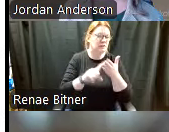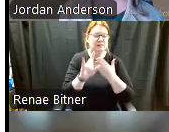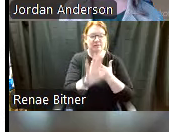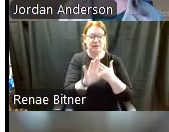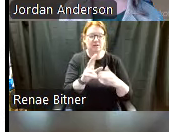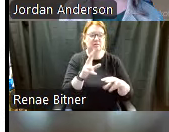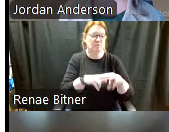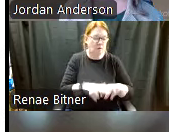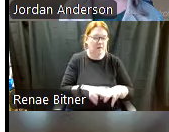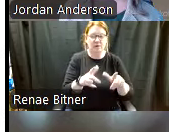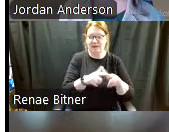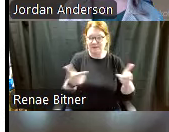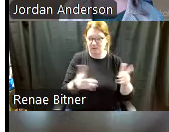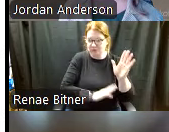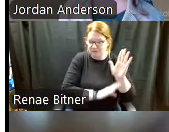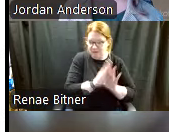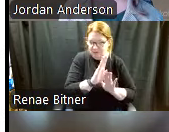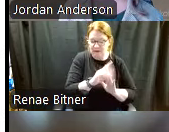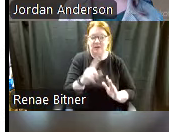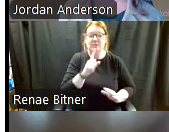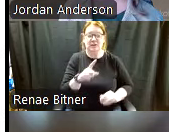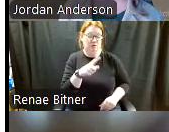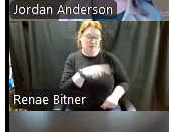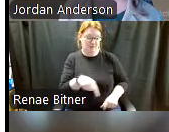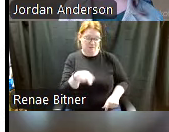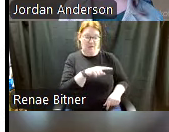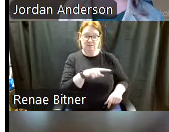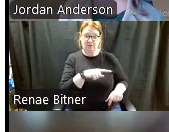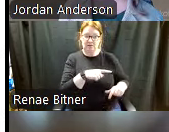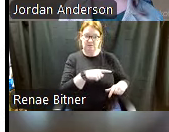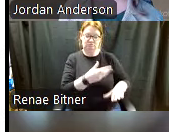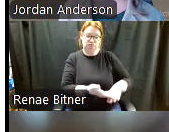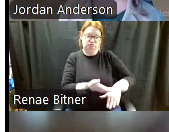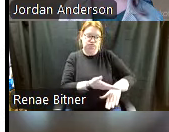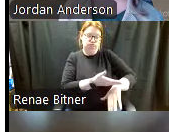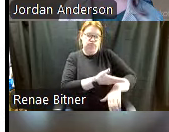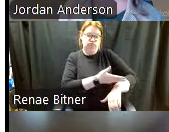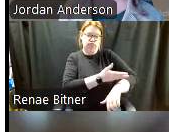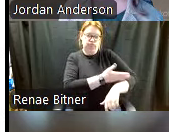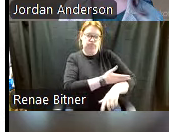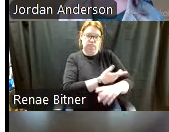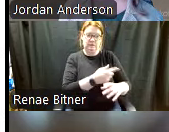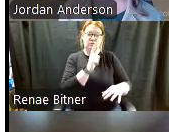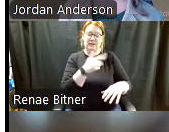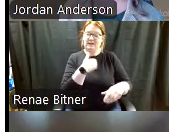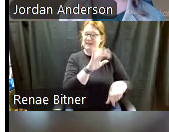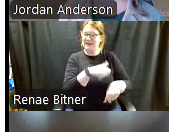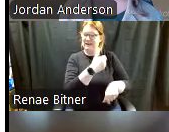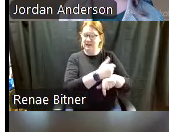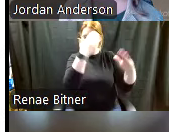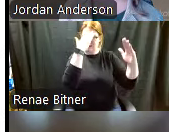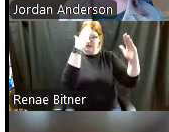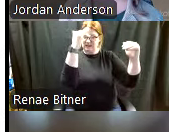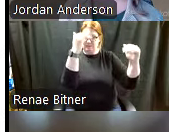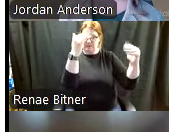vocabulary development, making sure that's coming along the way we want to set that expectation for them to develop